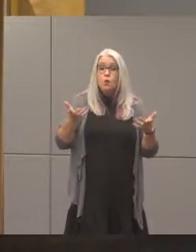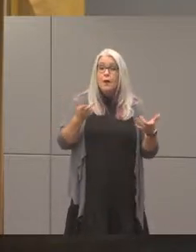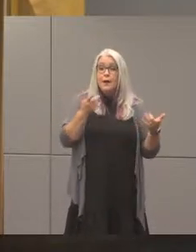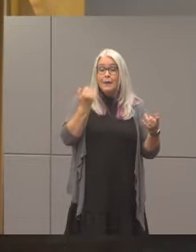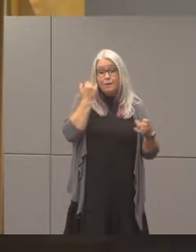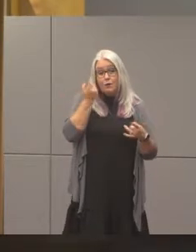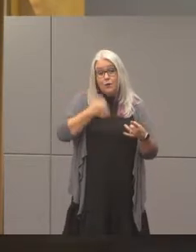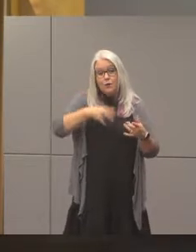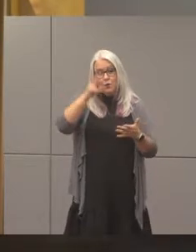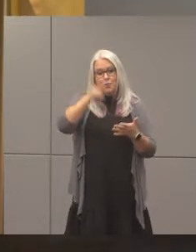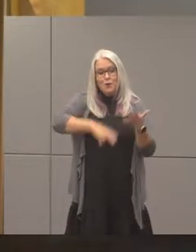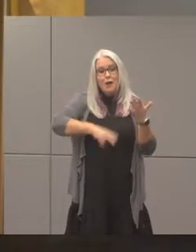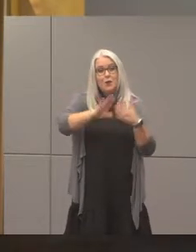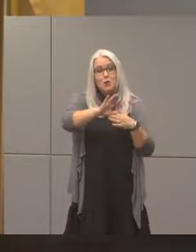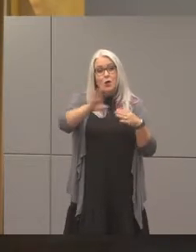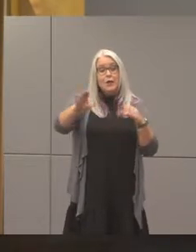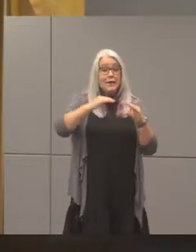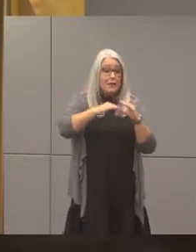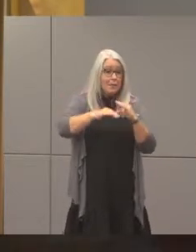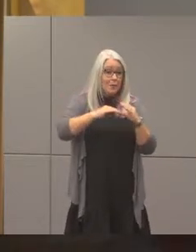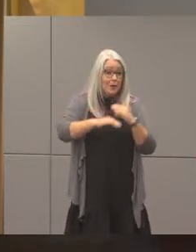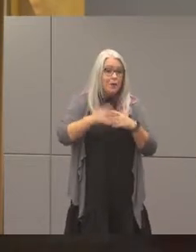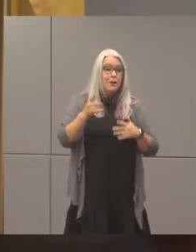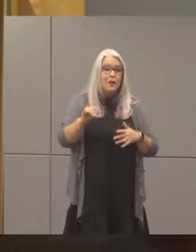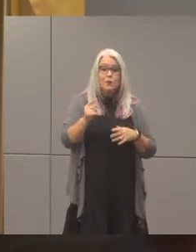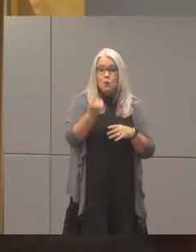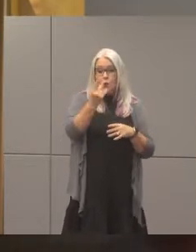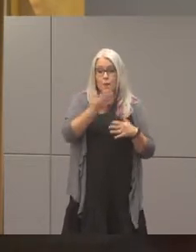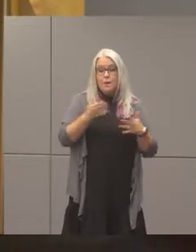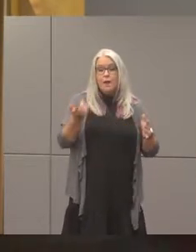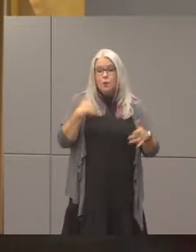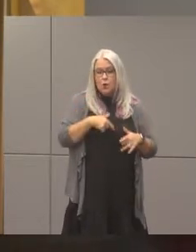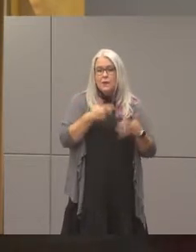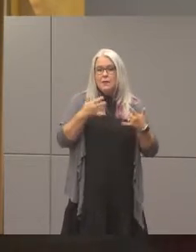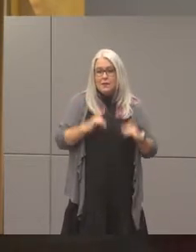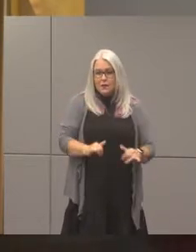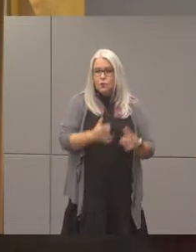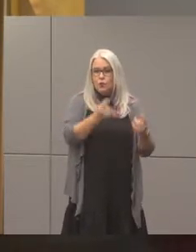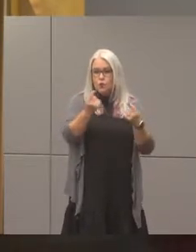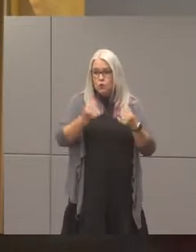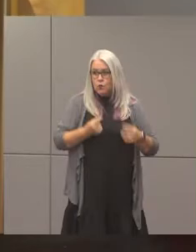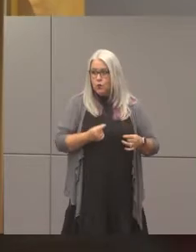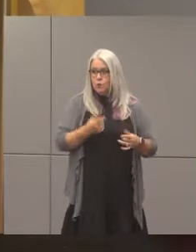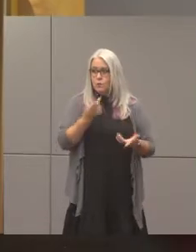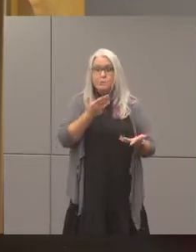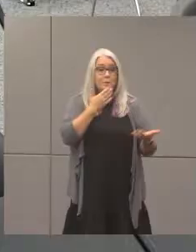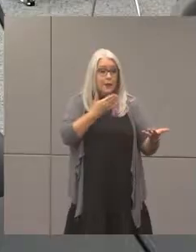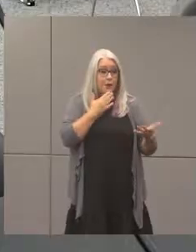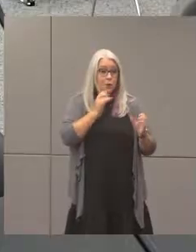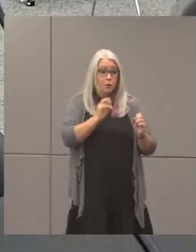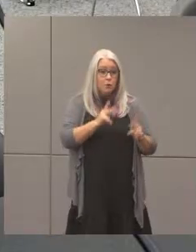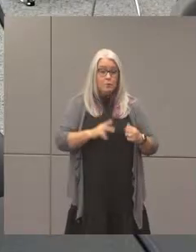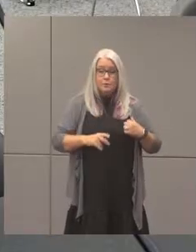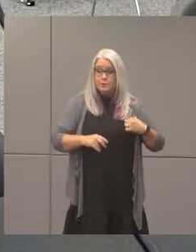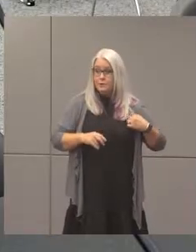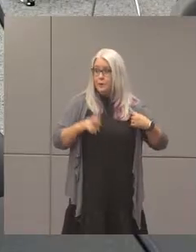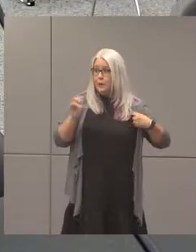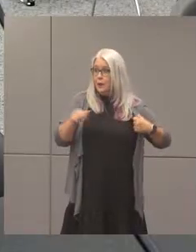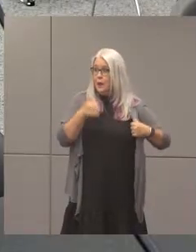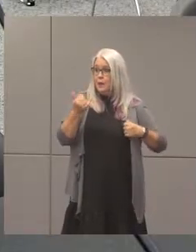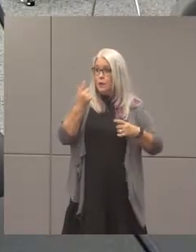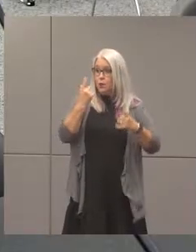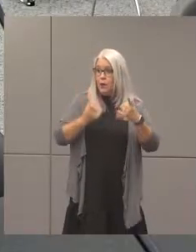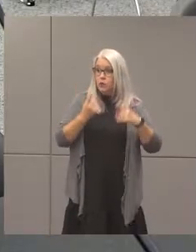your email, is that that's one of the things that we are still doing, so. Okay, well, I stand corrected. Thank you. Any questions on the